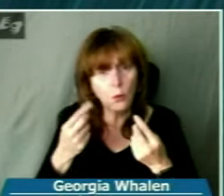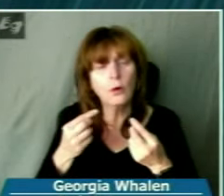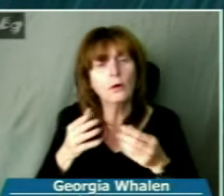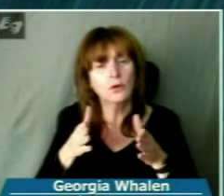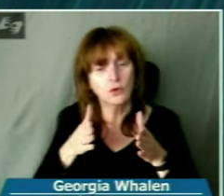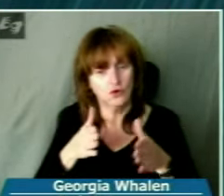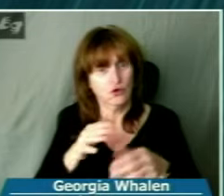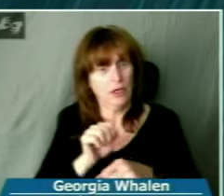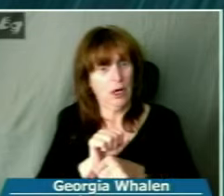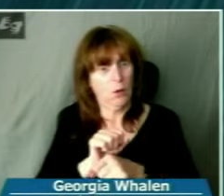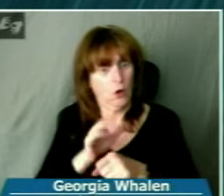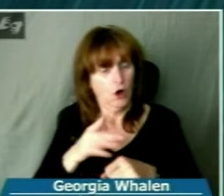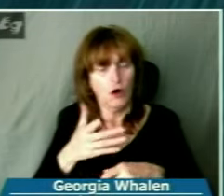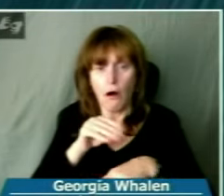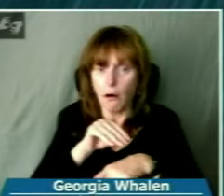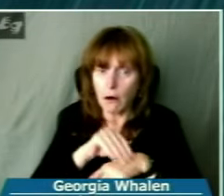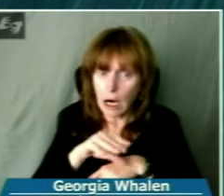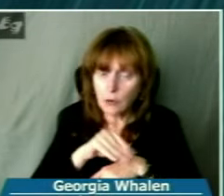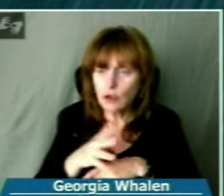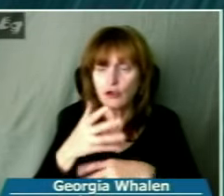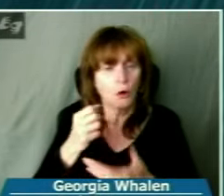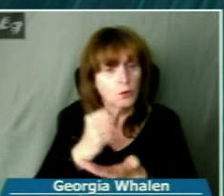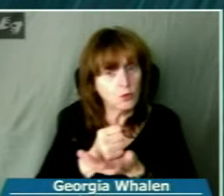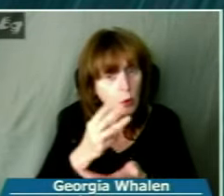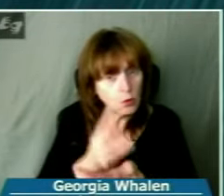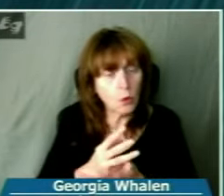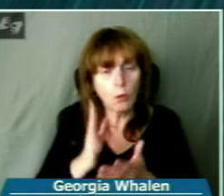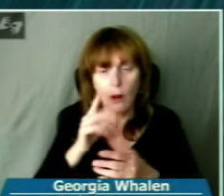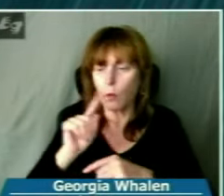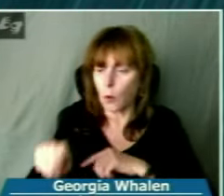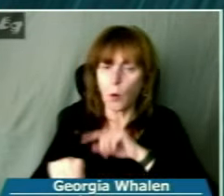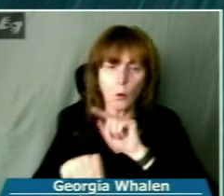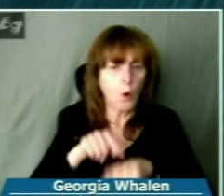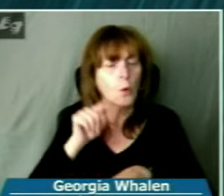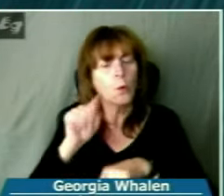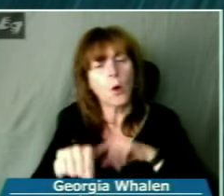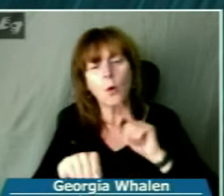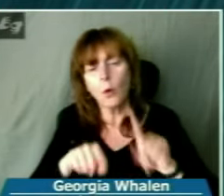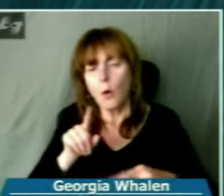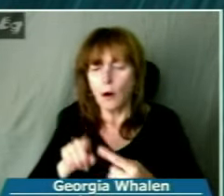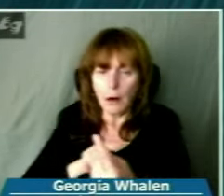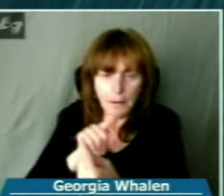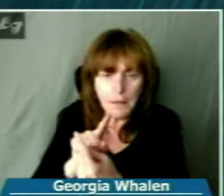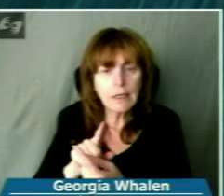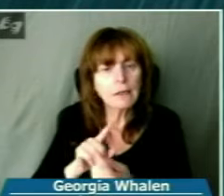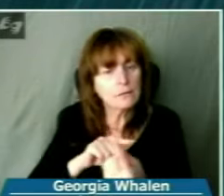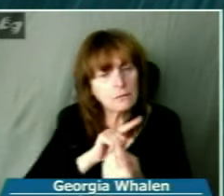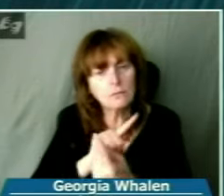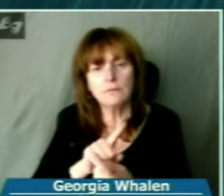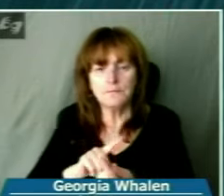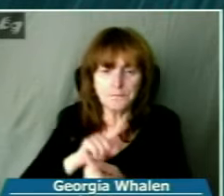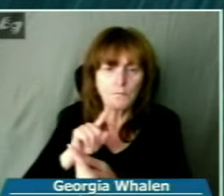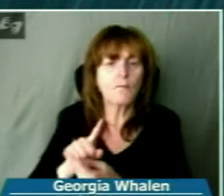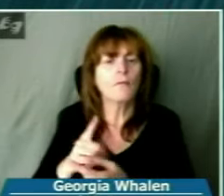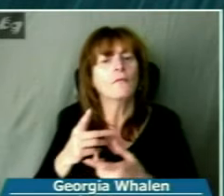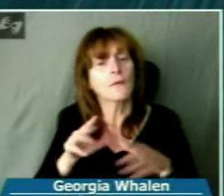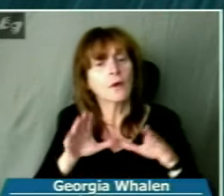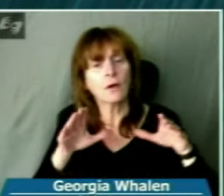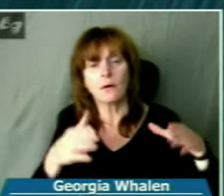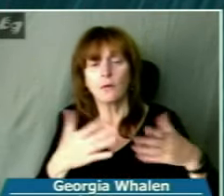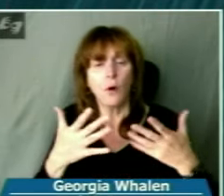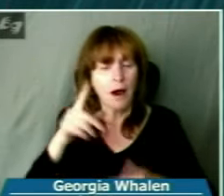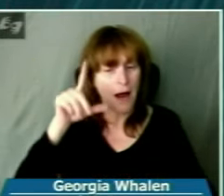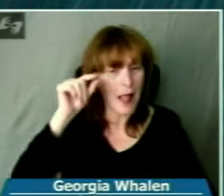through those folks that are out on the street every day helping. The HamSmart group, those are people